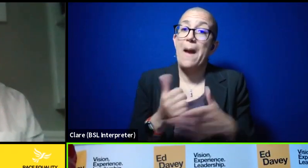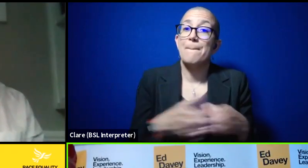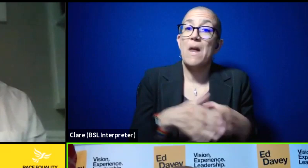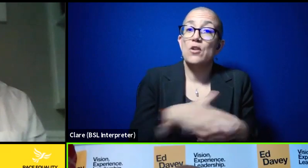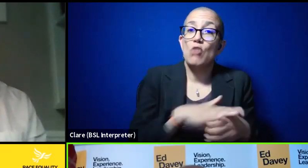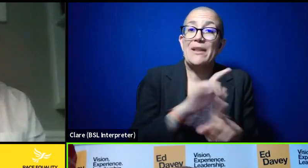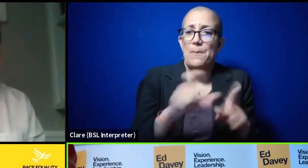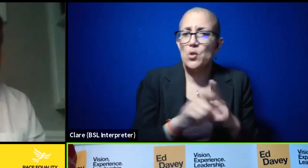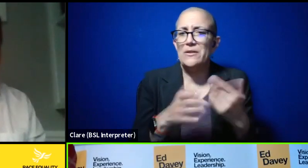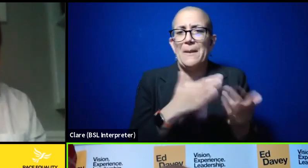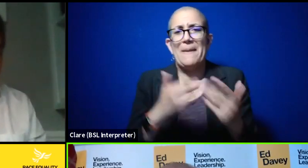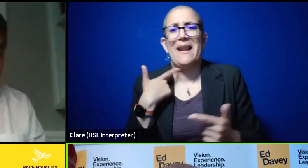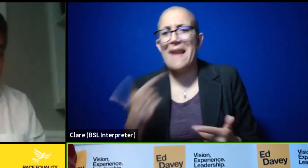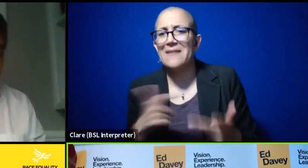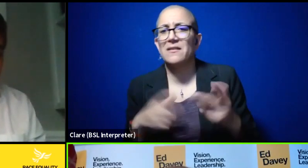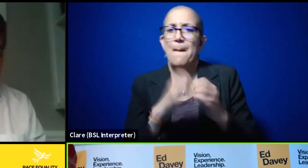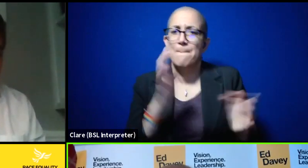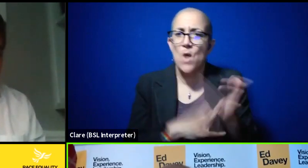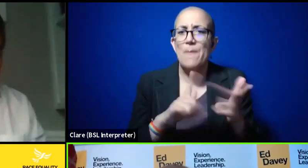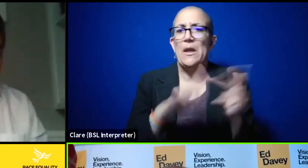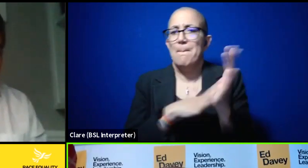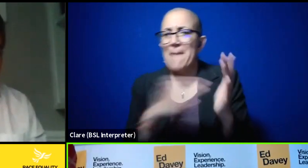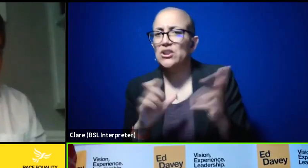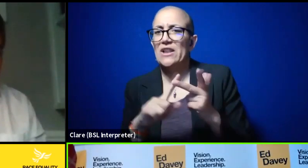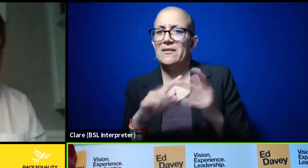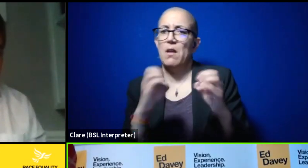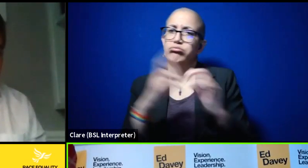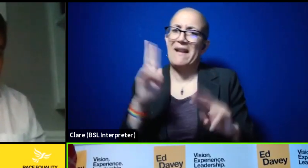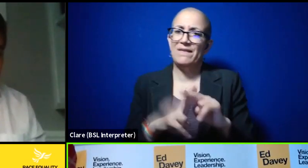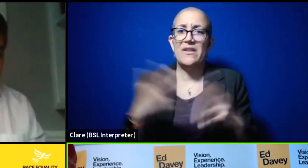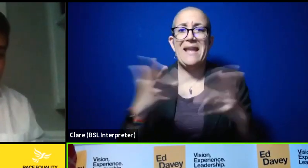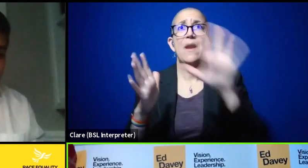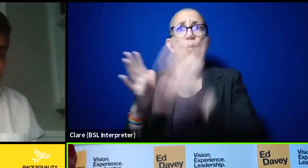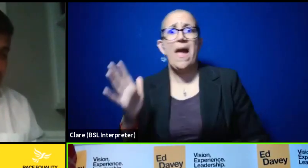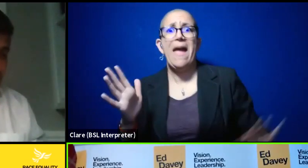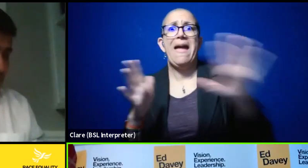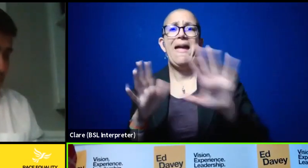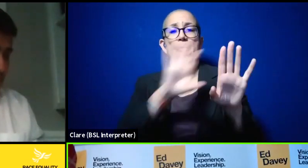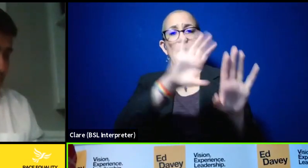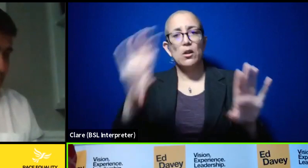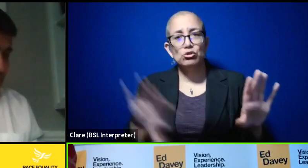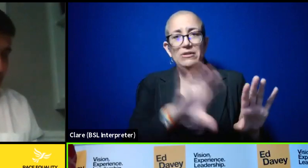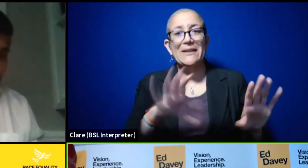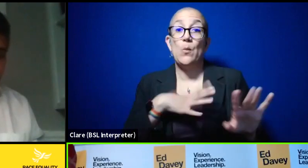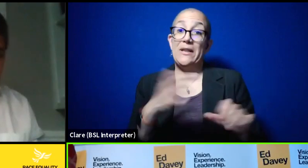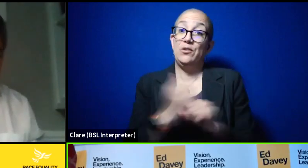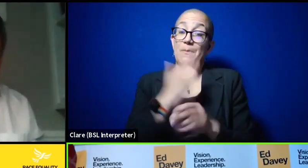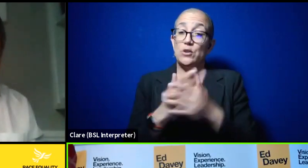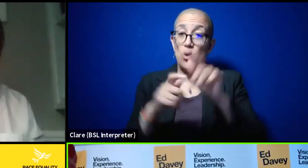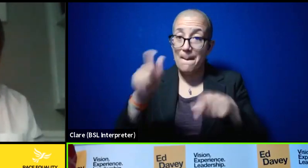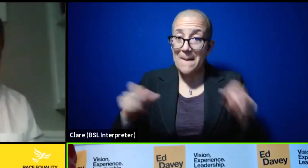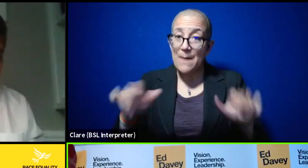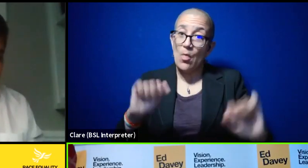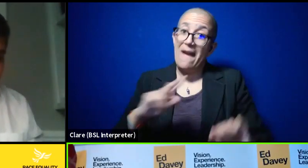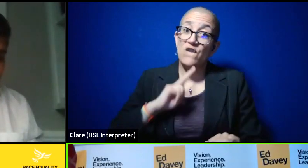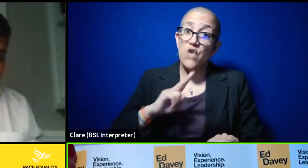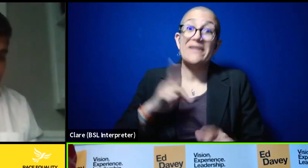or Birmingham or Manchester or Bradford, anywhere in the country? We need to make sure that people's voices can be